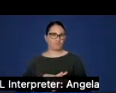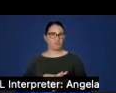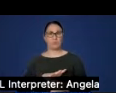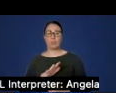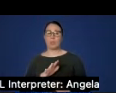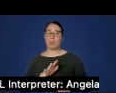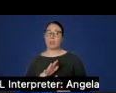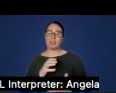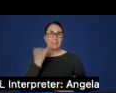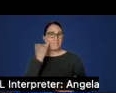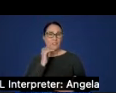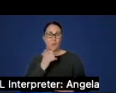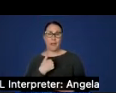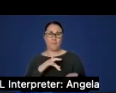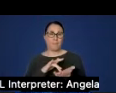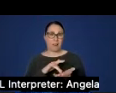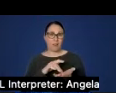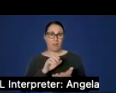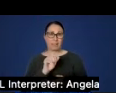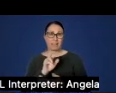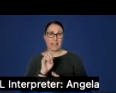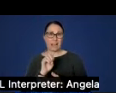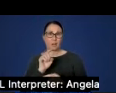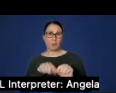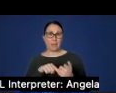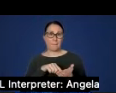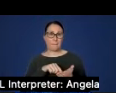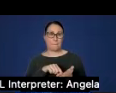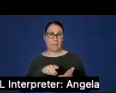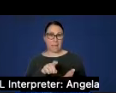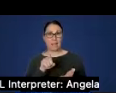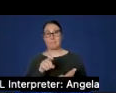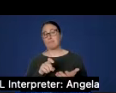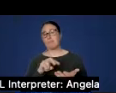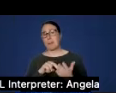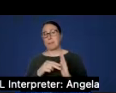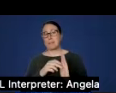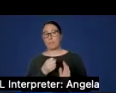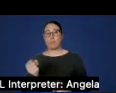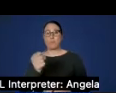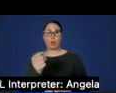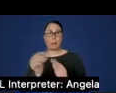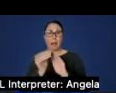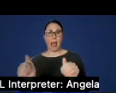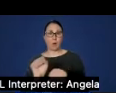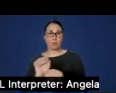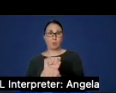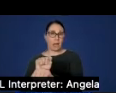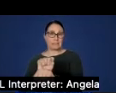not able to pay it, then we'll put them on house arrest, and then they can pay for their own medical.